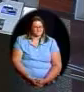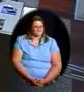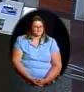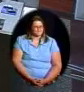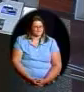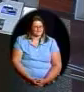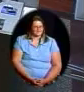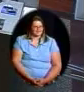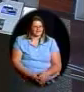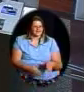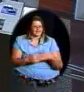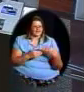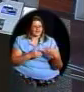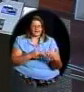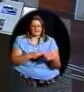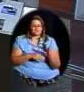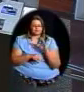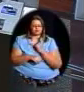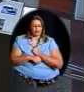No, it's in the next section. Sorry.